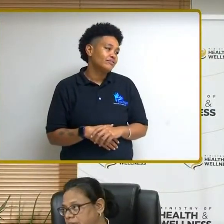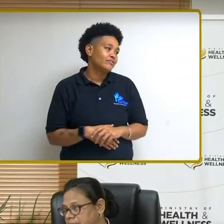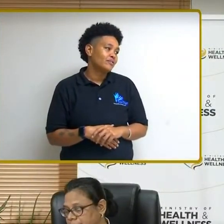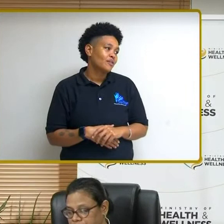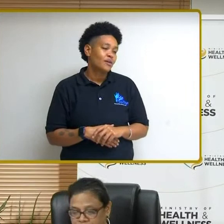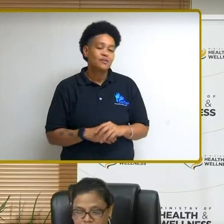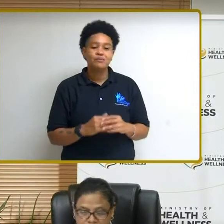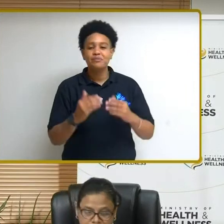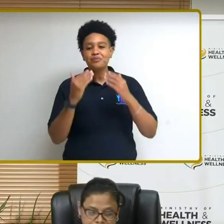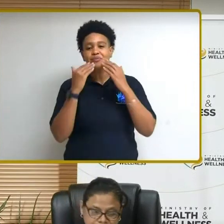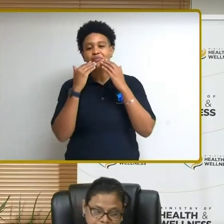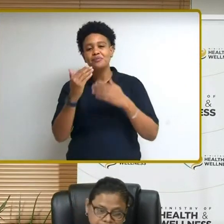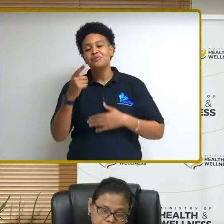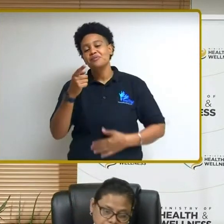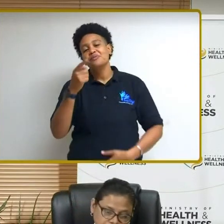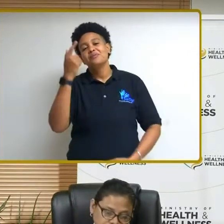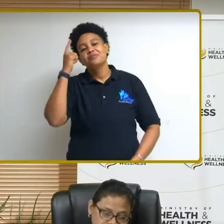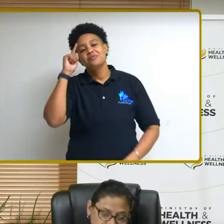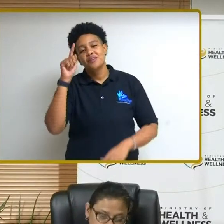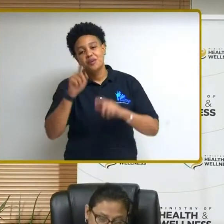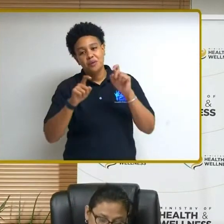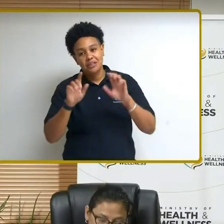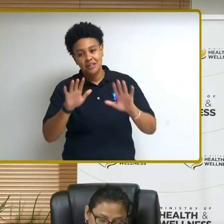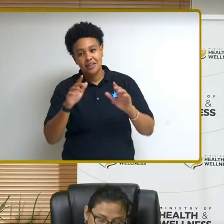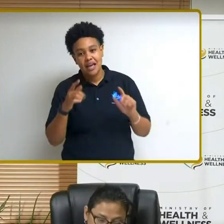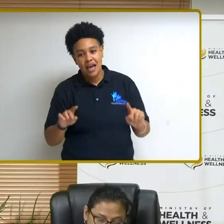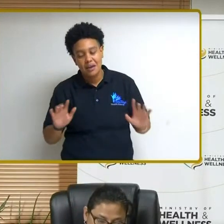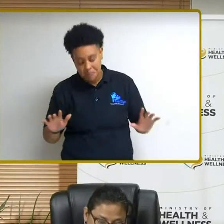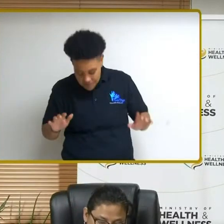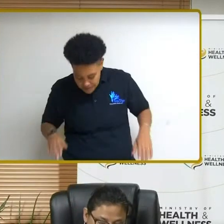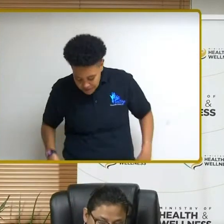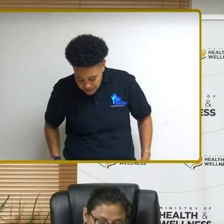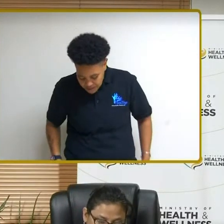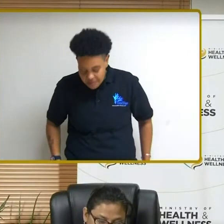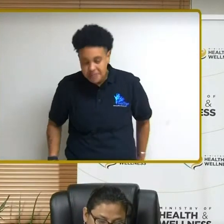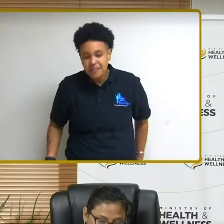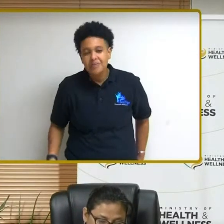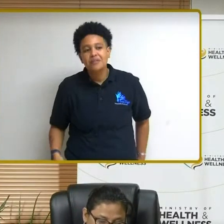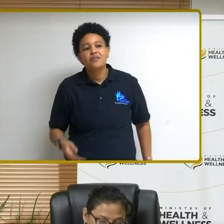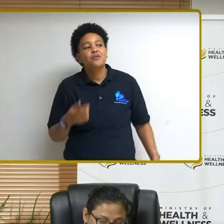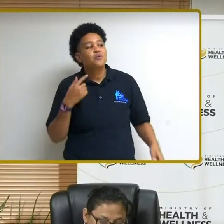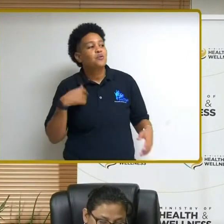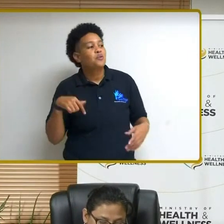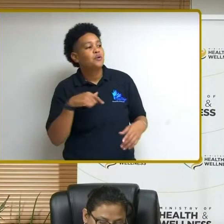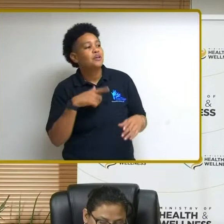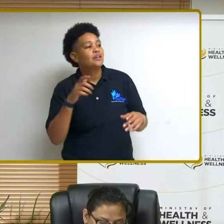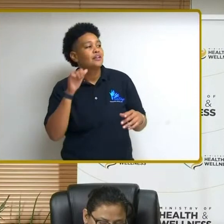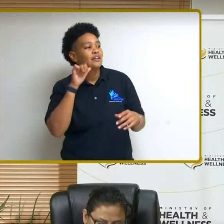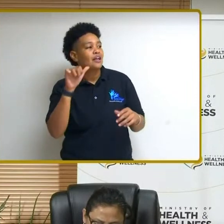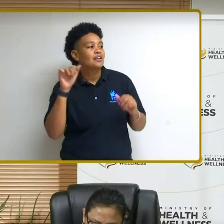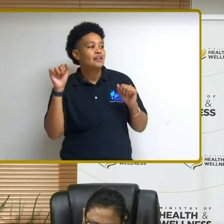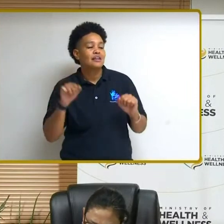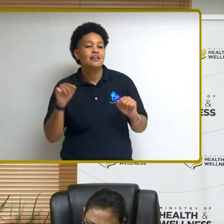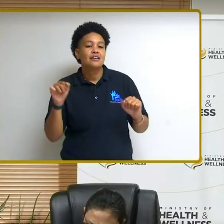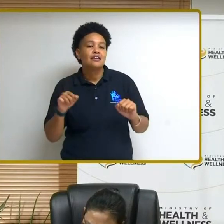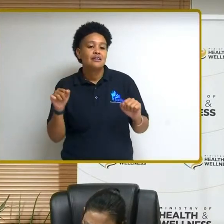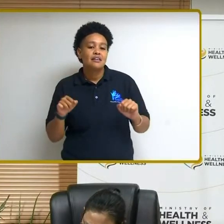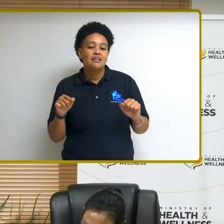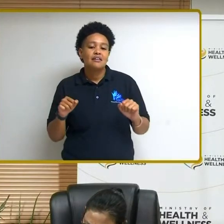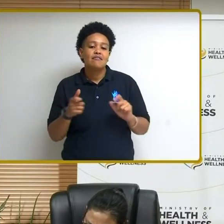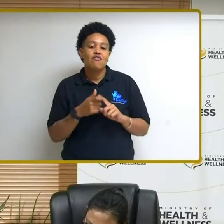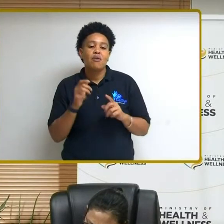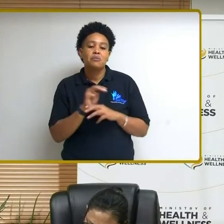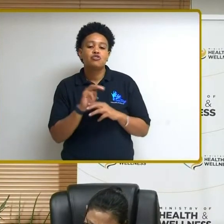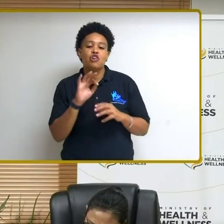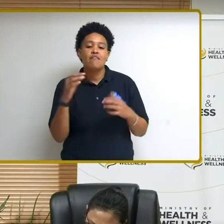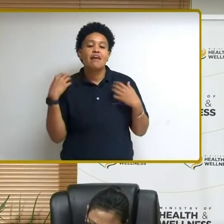All right, thank you very much for the question. We are not able to, from the